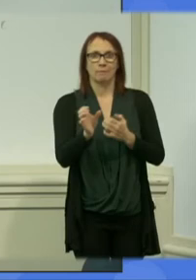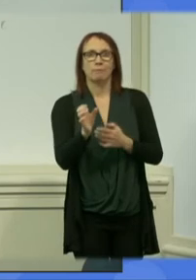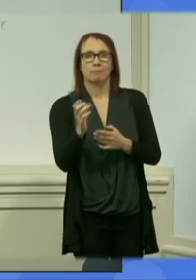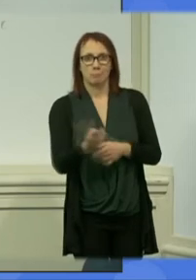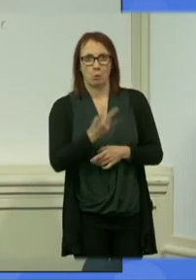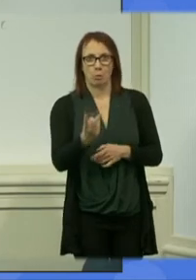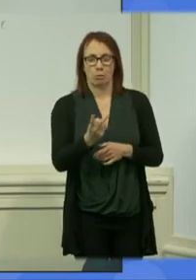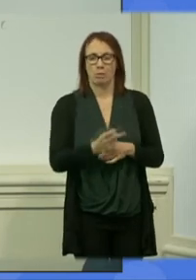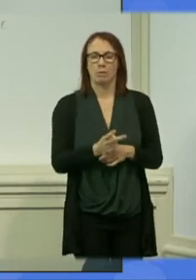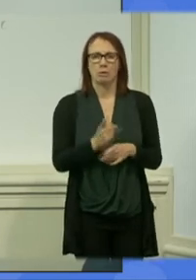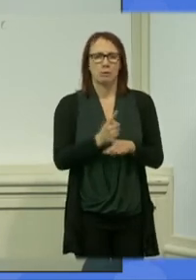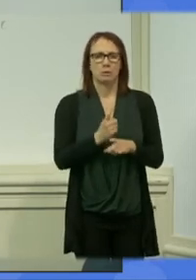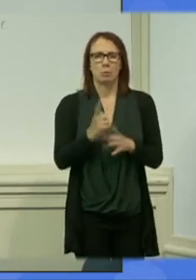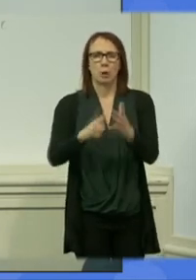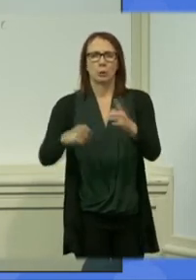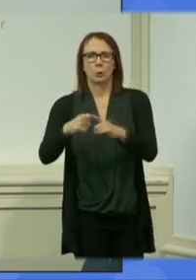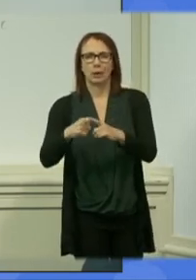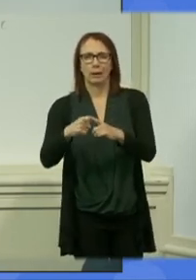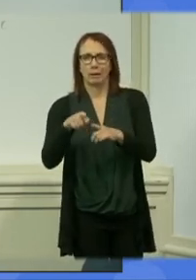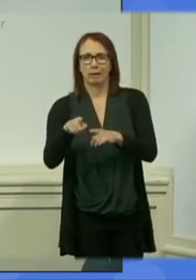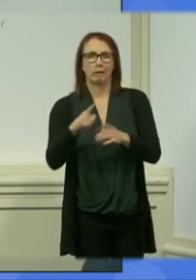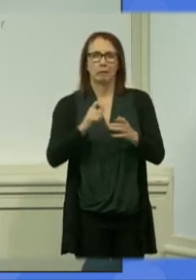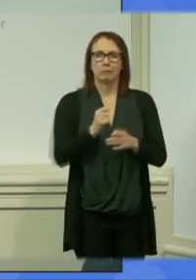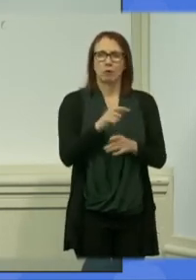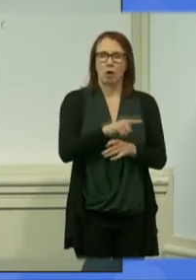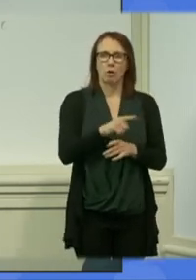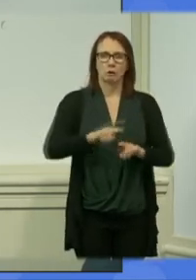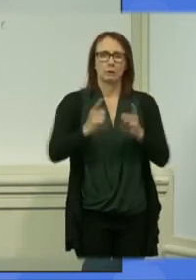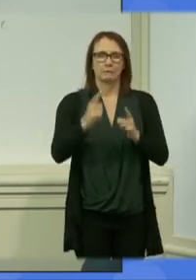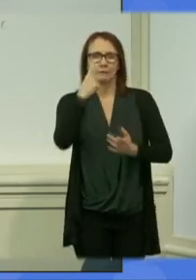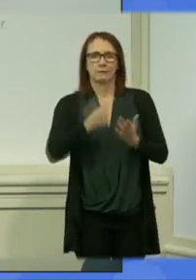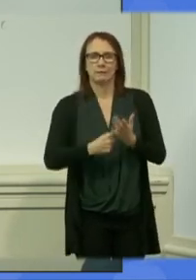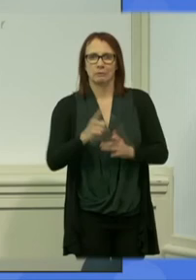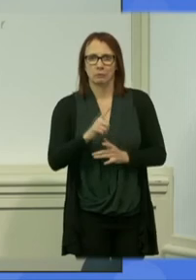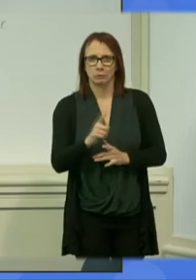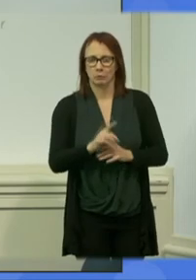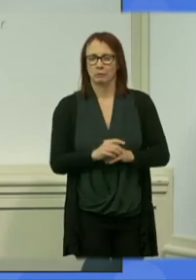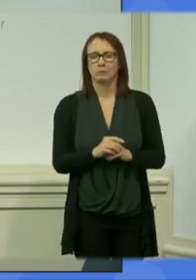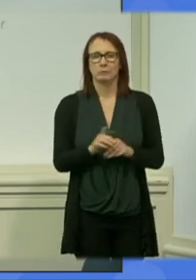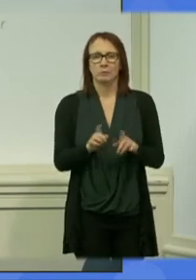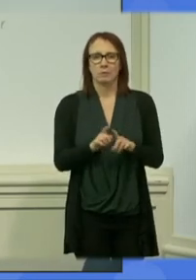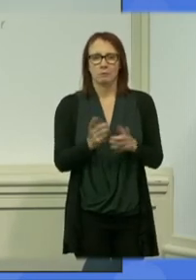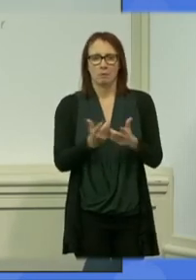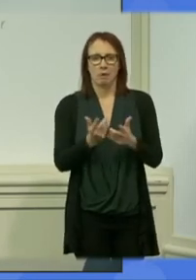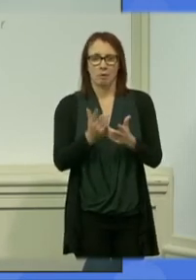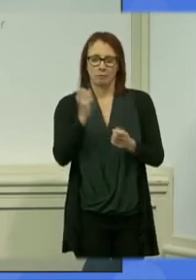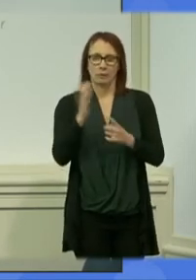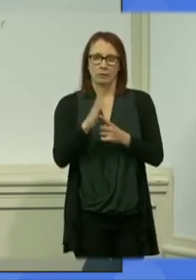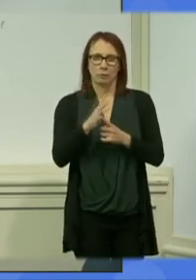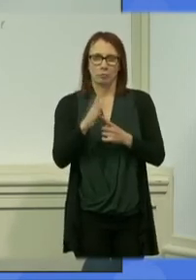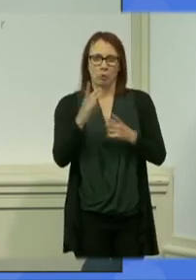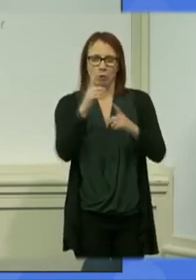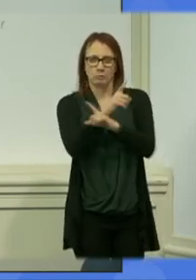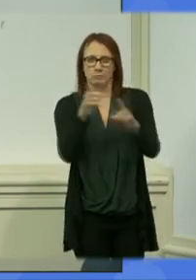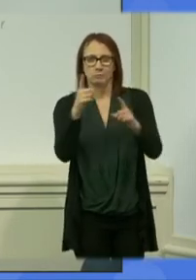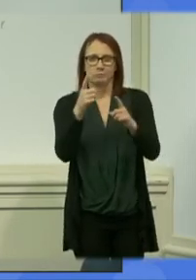issues and different choices made at UK and Scottish levels, and finally, the importance of better public understanding of the taxes package. So